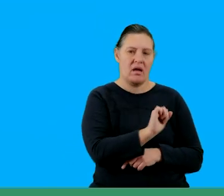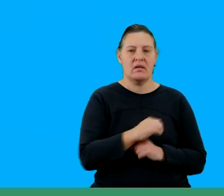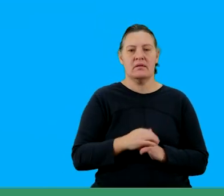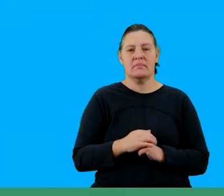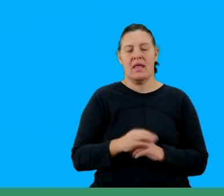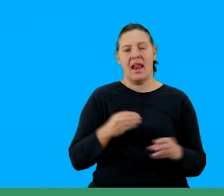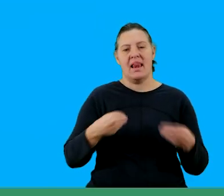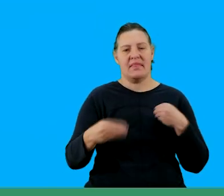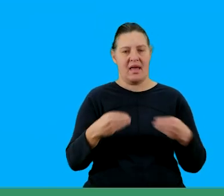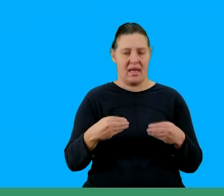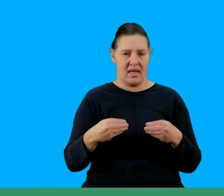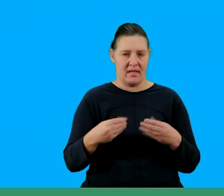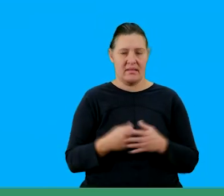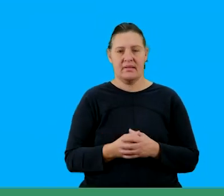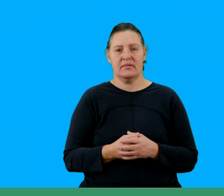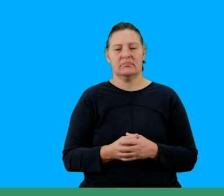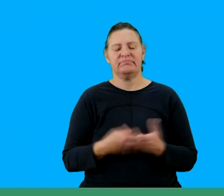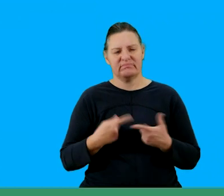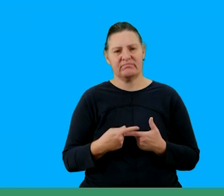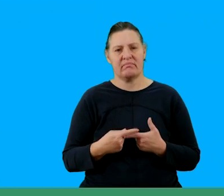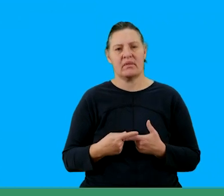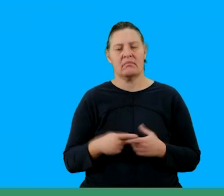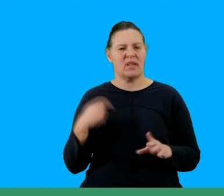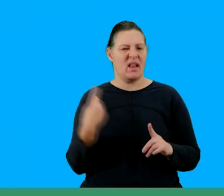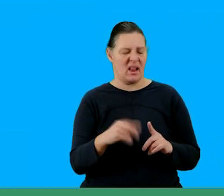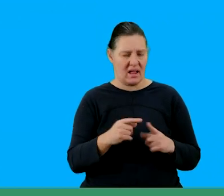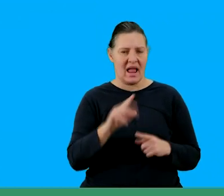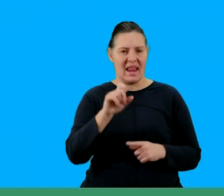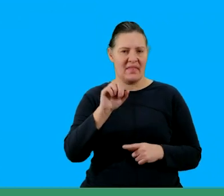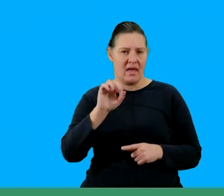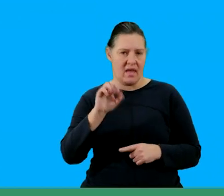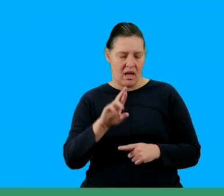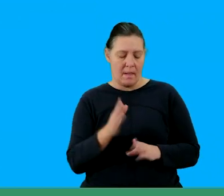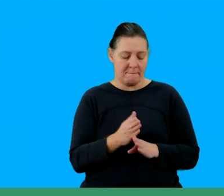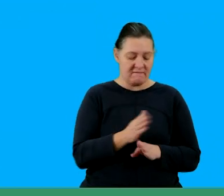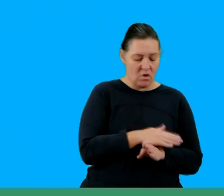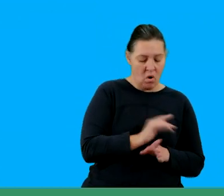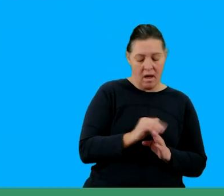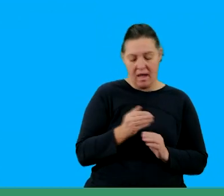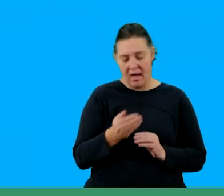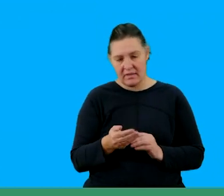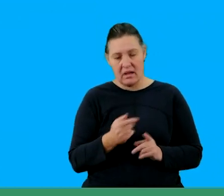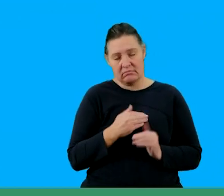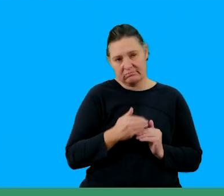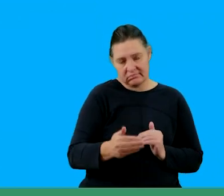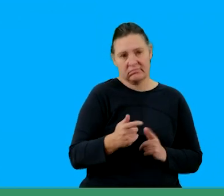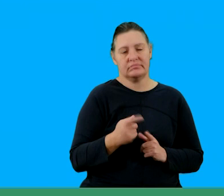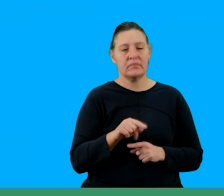their leather during and after the production process. The